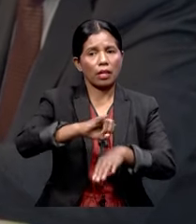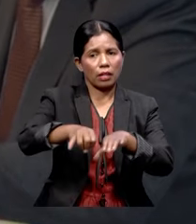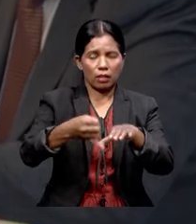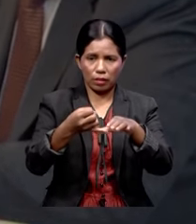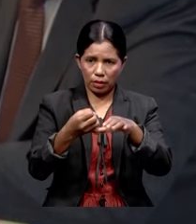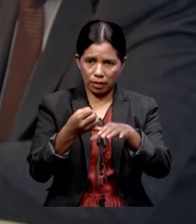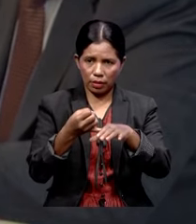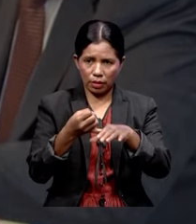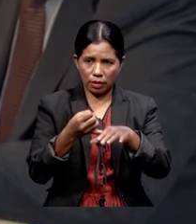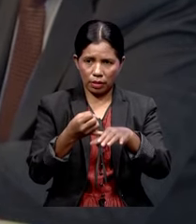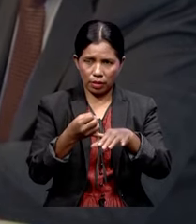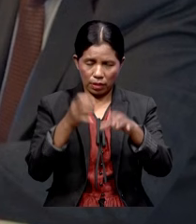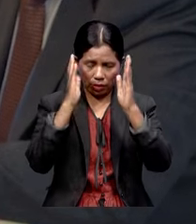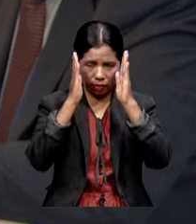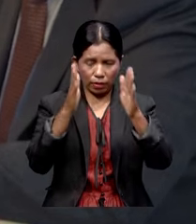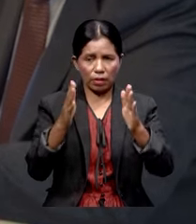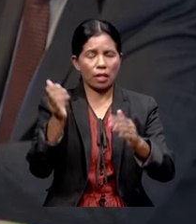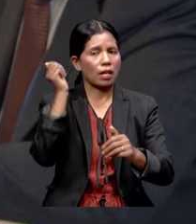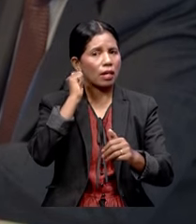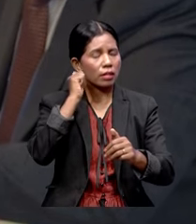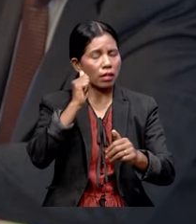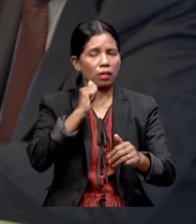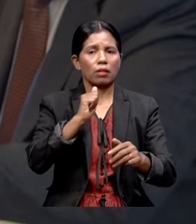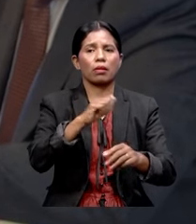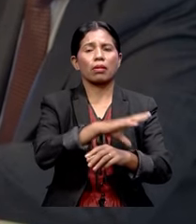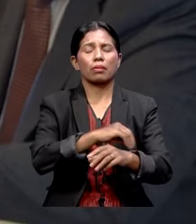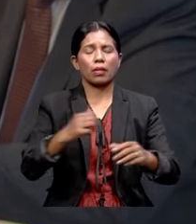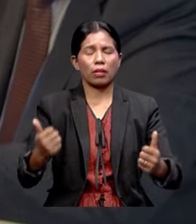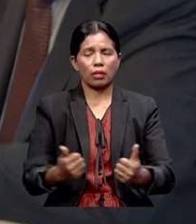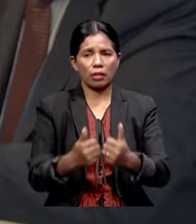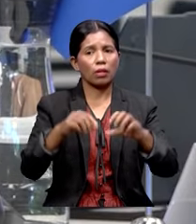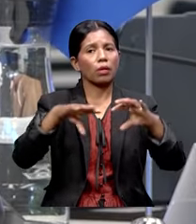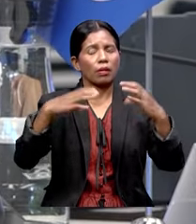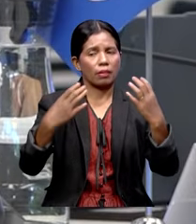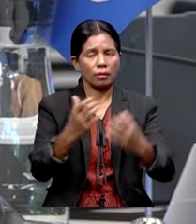and prosperous ASEAN community. By promoting